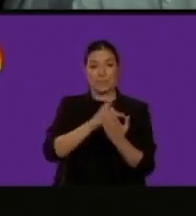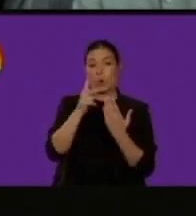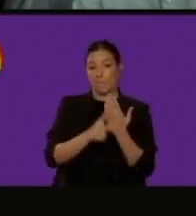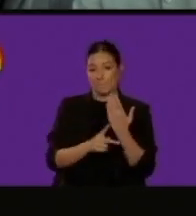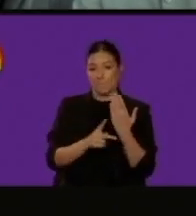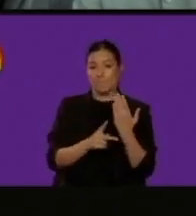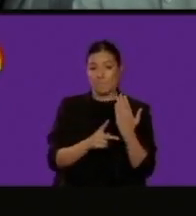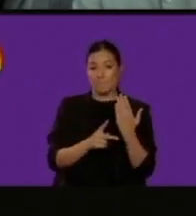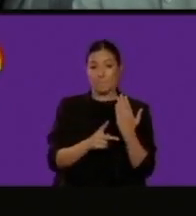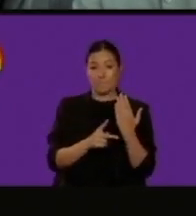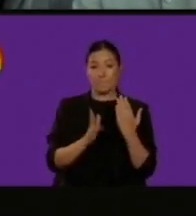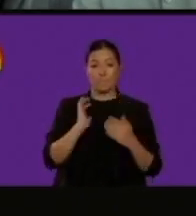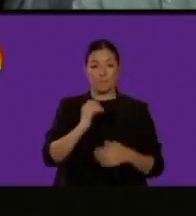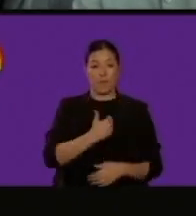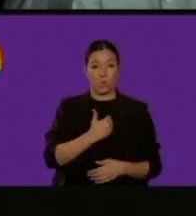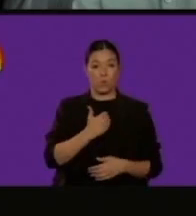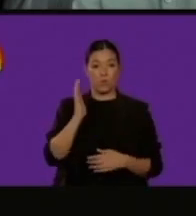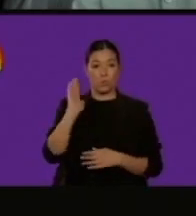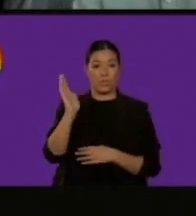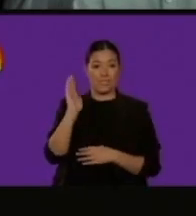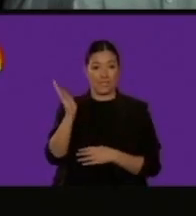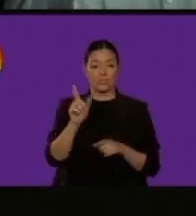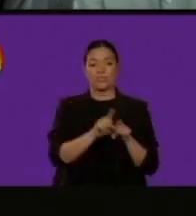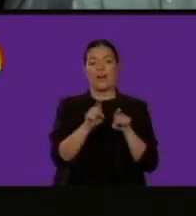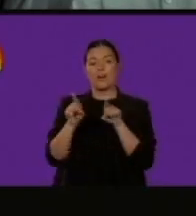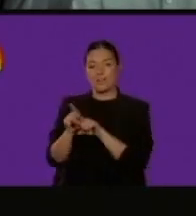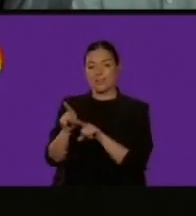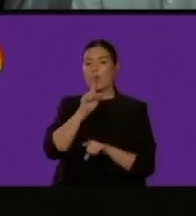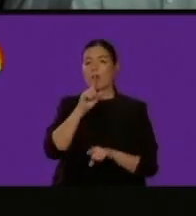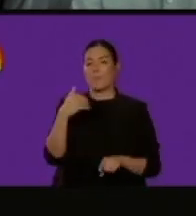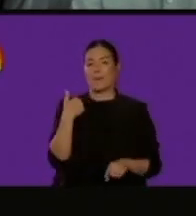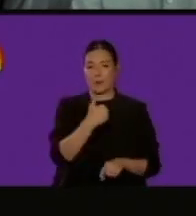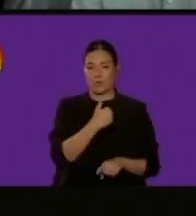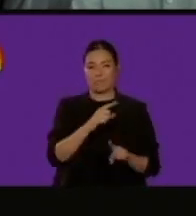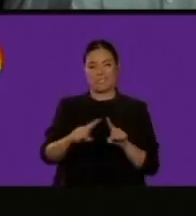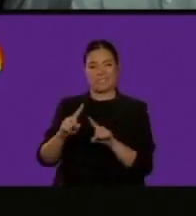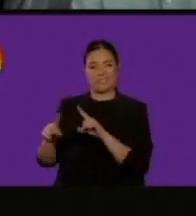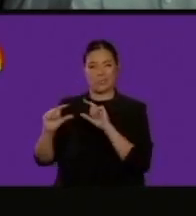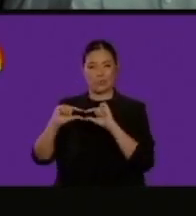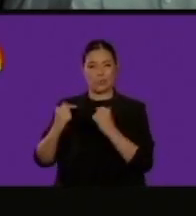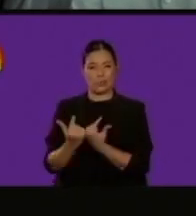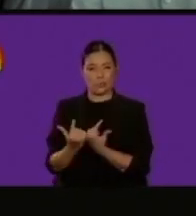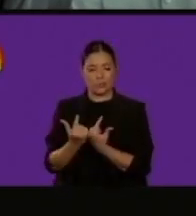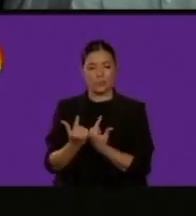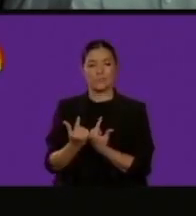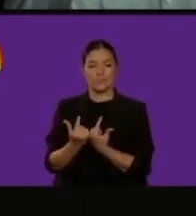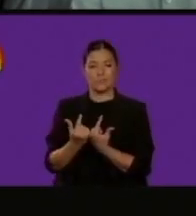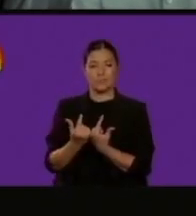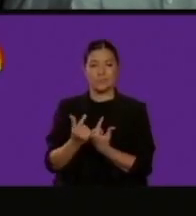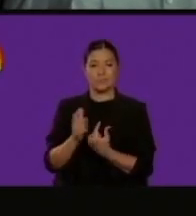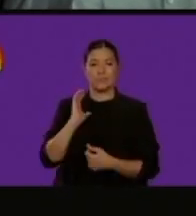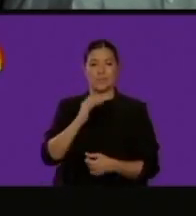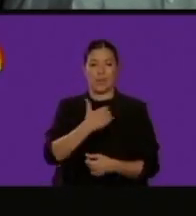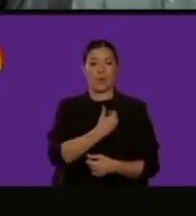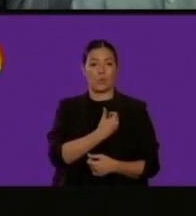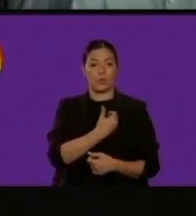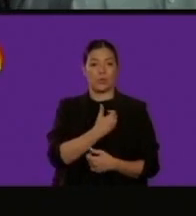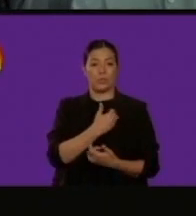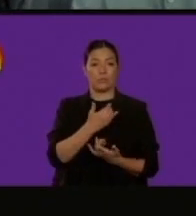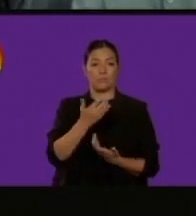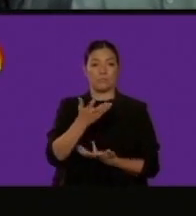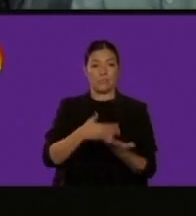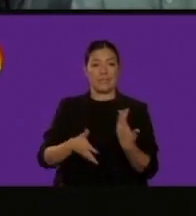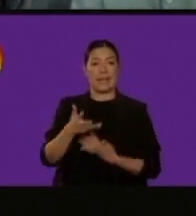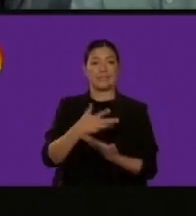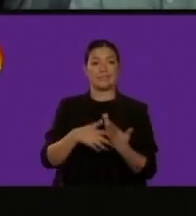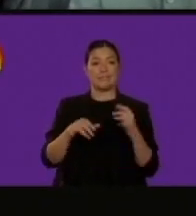the participants and educators use Scratch among other tools and strategies to promote equity and